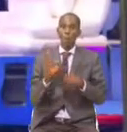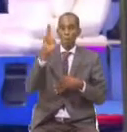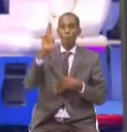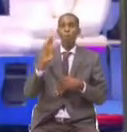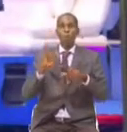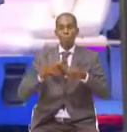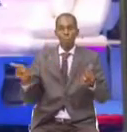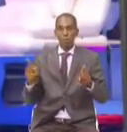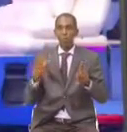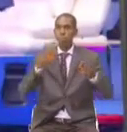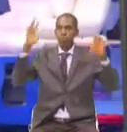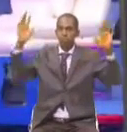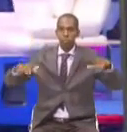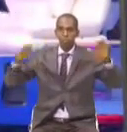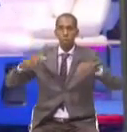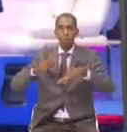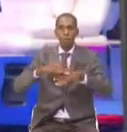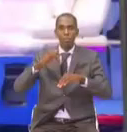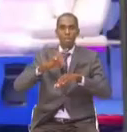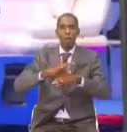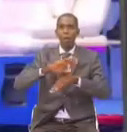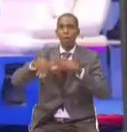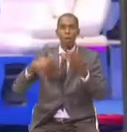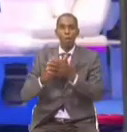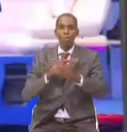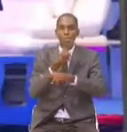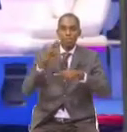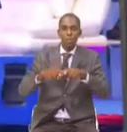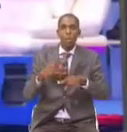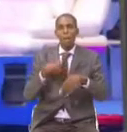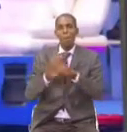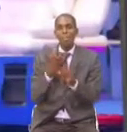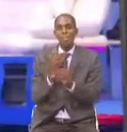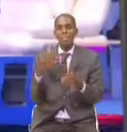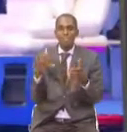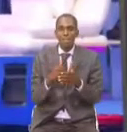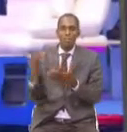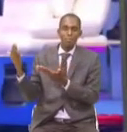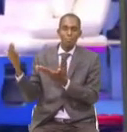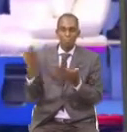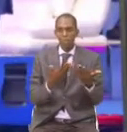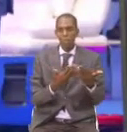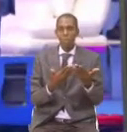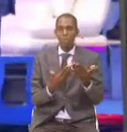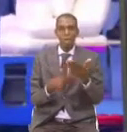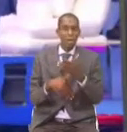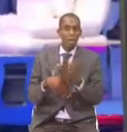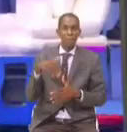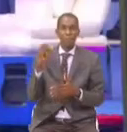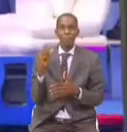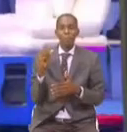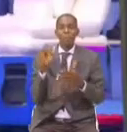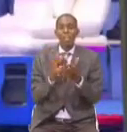the earth, watereth all nations, and maketh it bring forth and bud, that